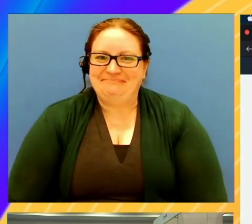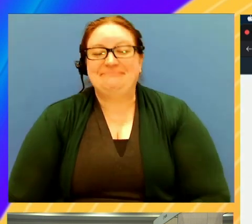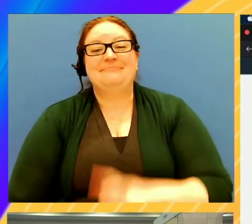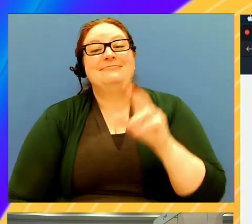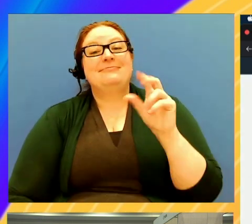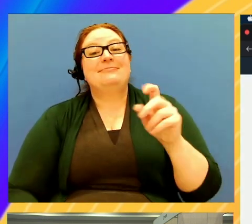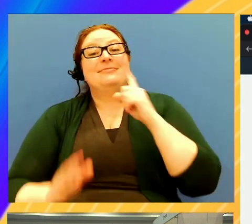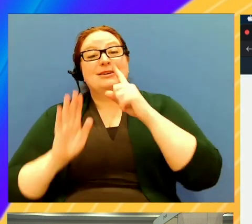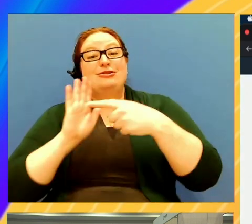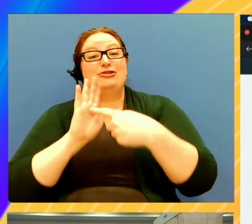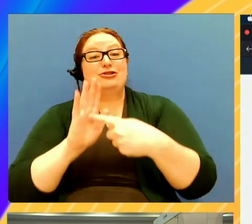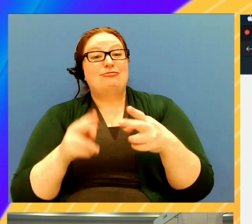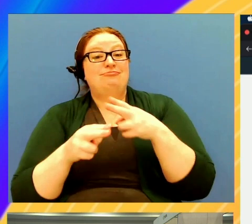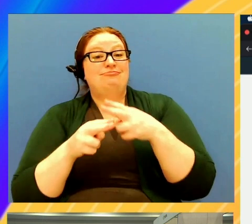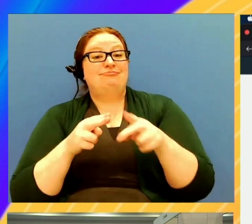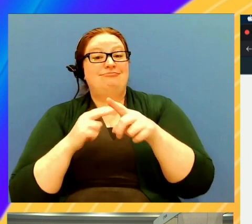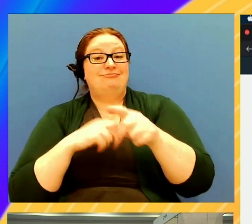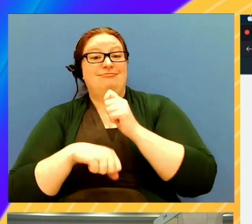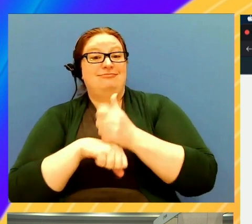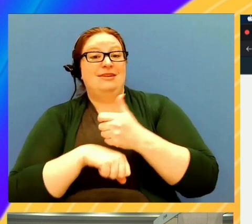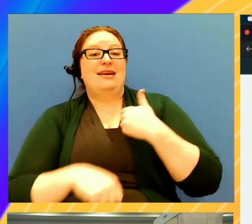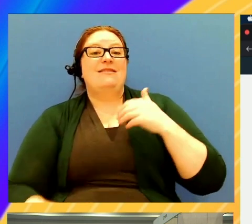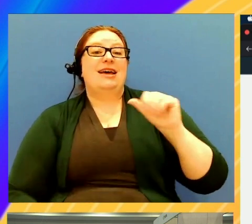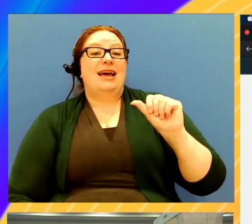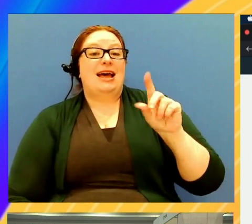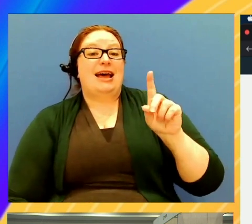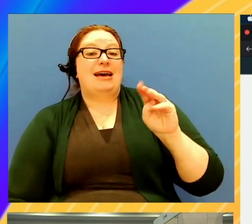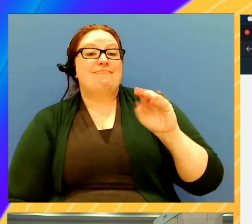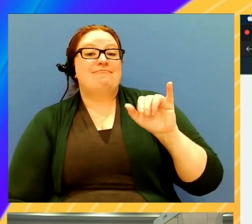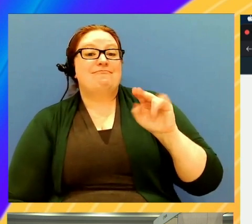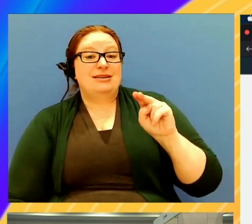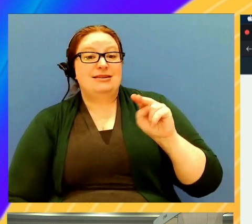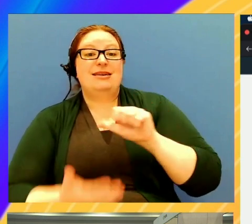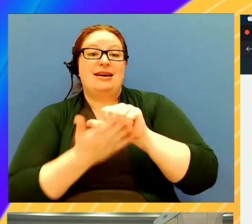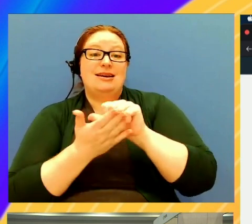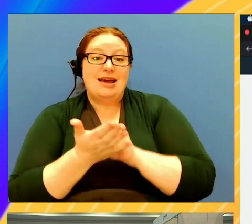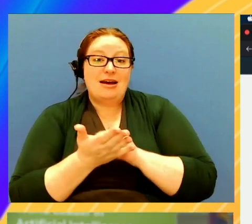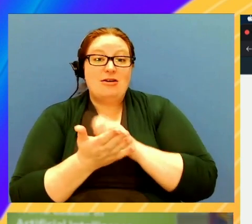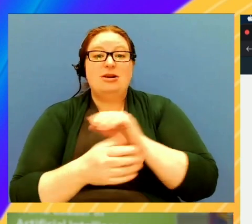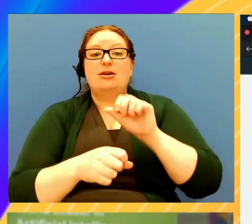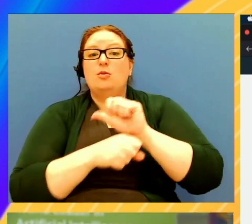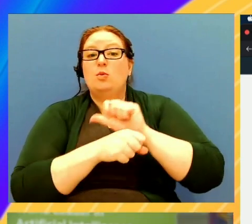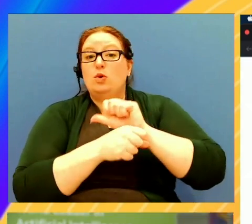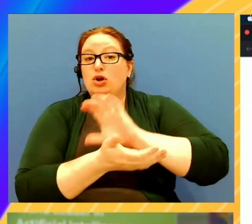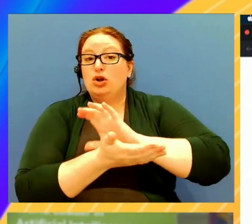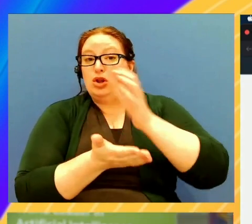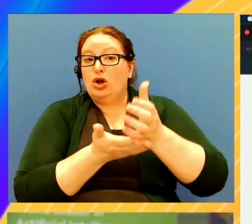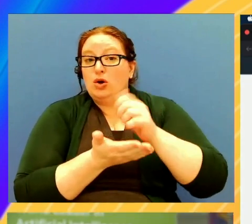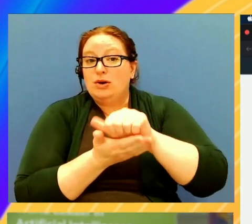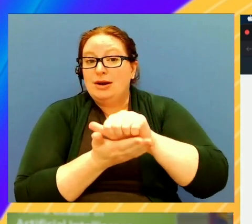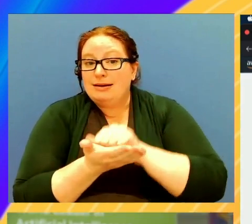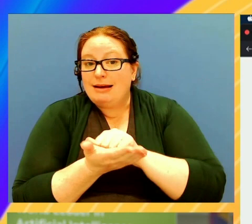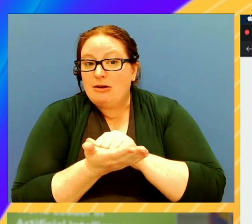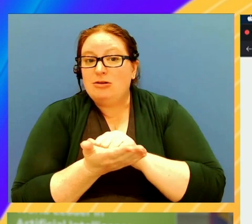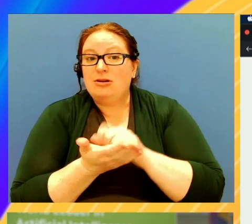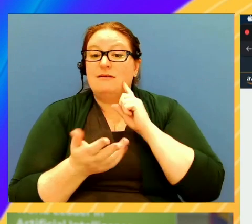in this setup I've got an admin account and I've got the workload account. So if I'm looking at this in the workload account,